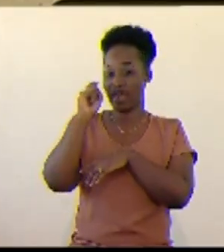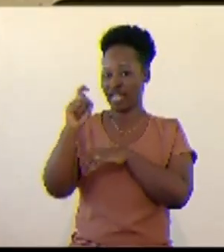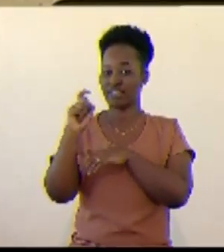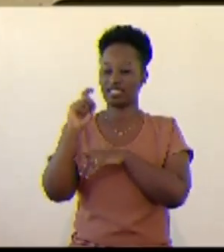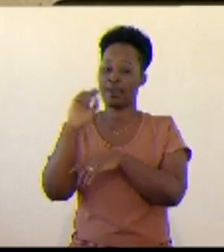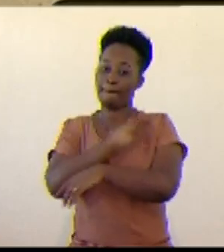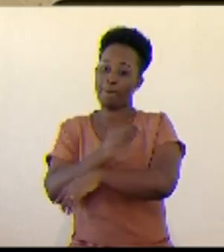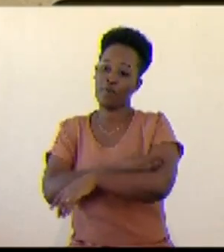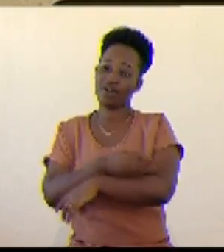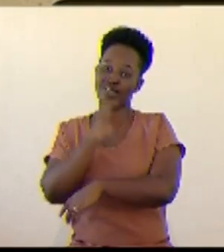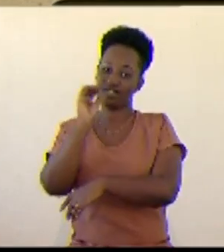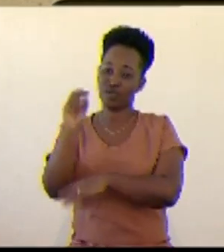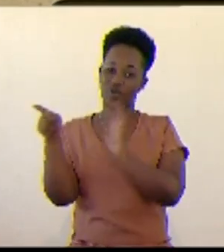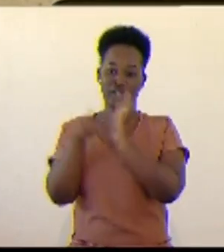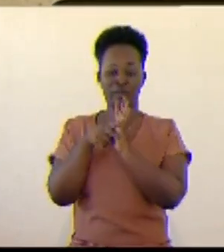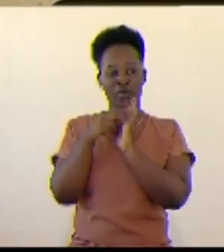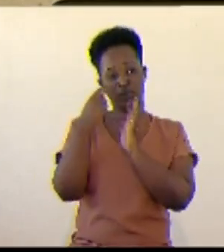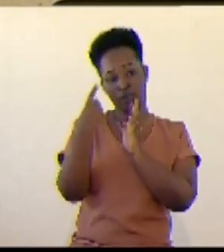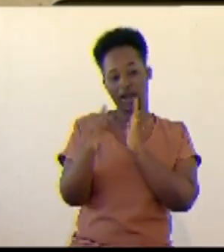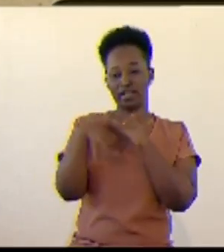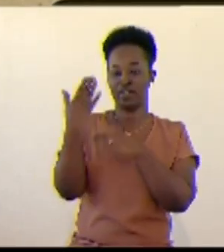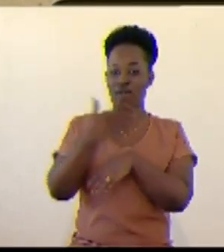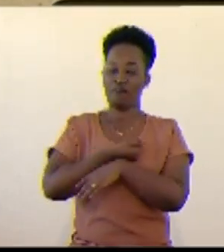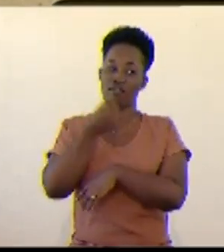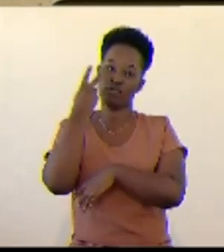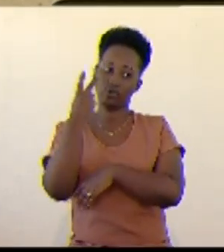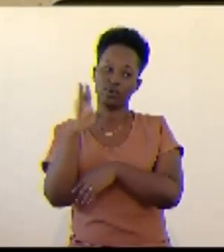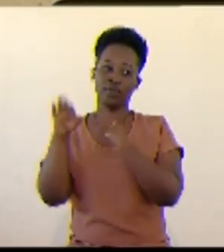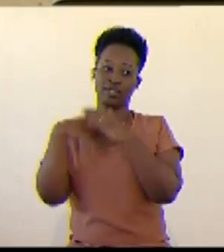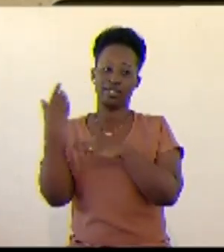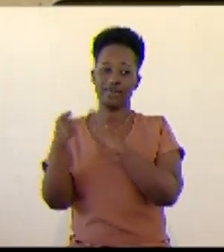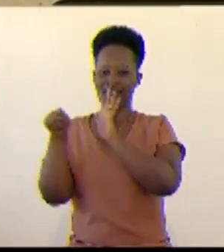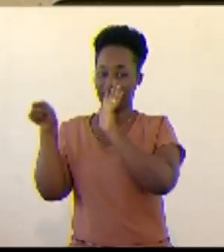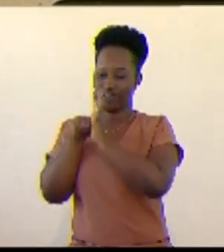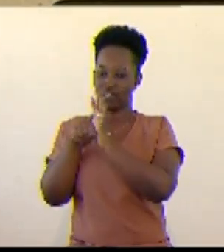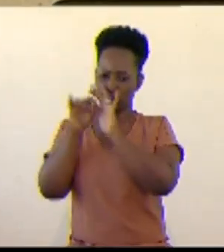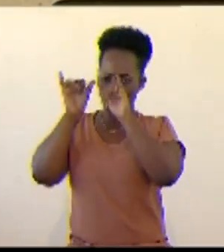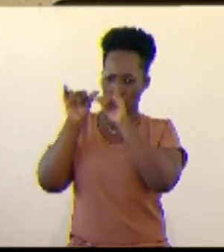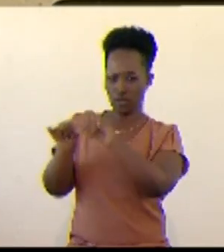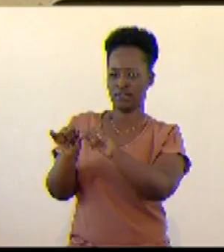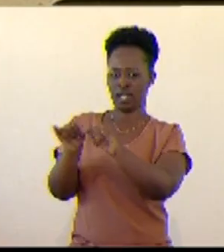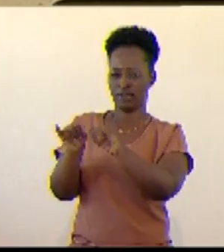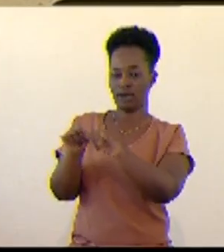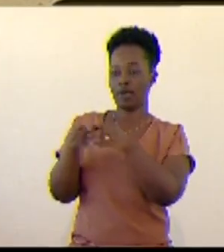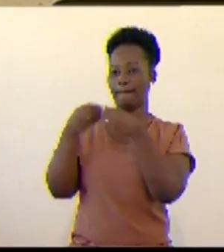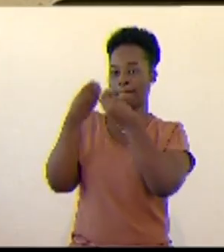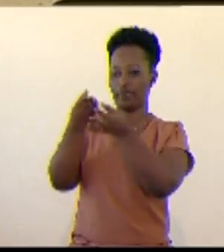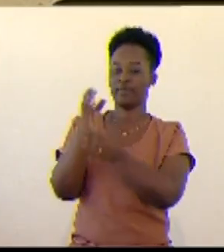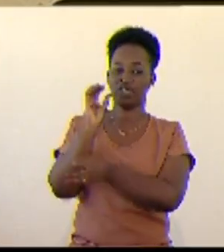any number to power 0 is 1. So you remain with 2. When you differentiate a constant, this is a constant. It gives you